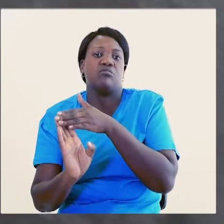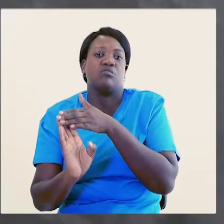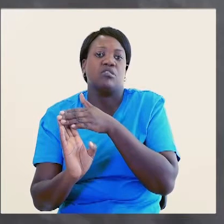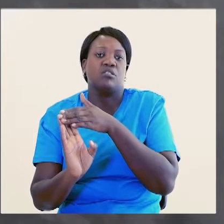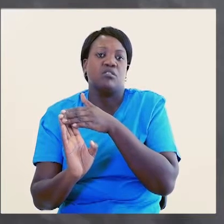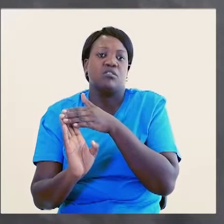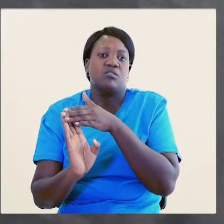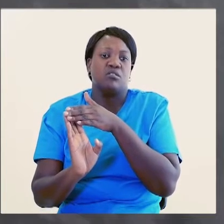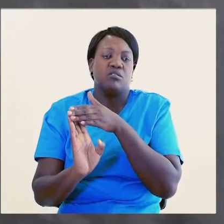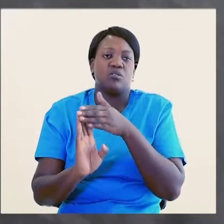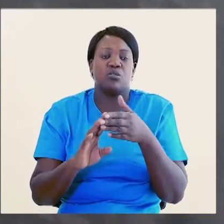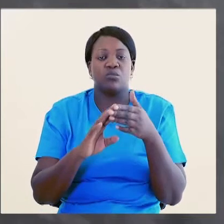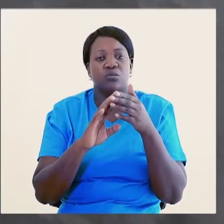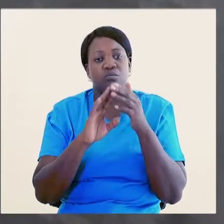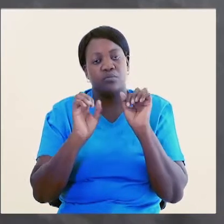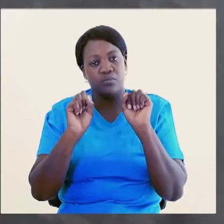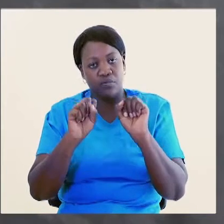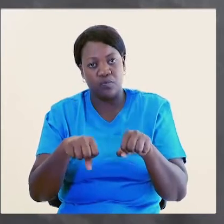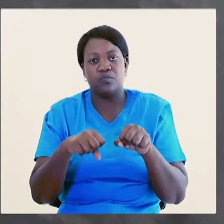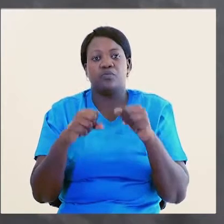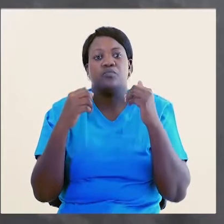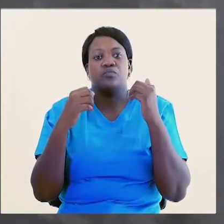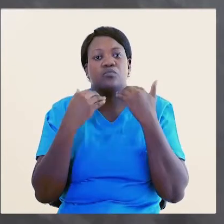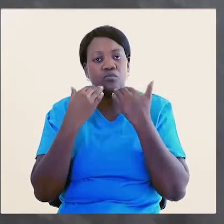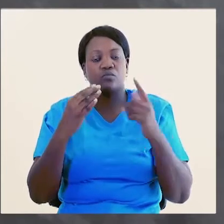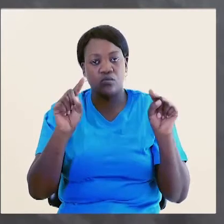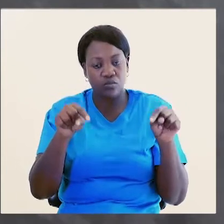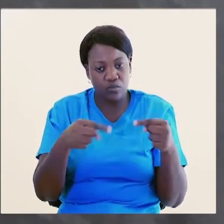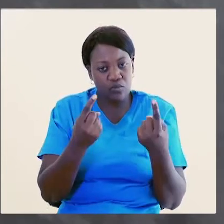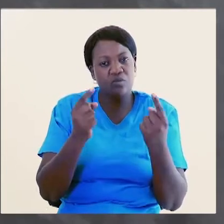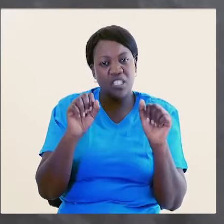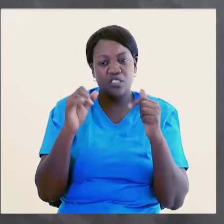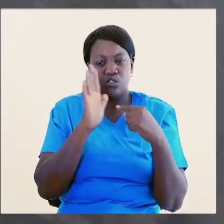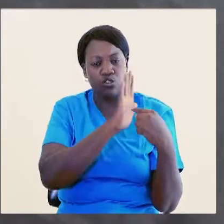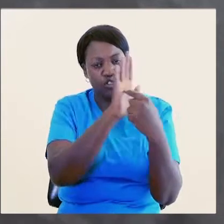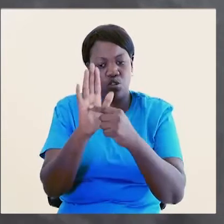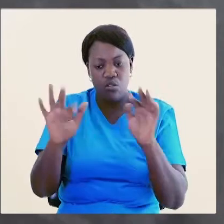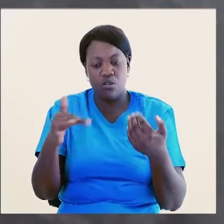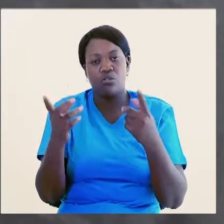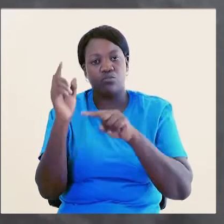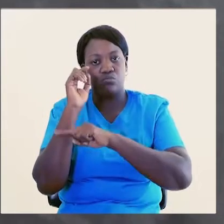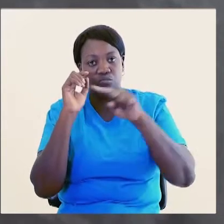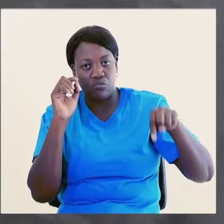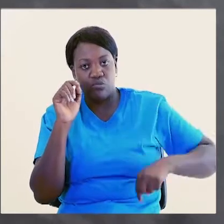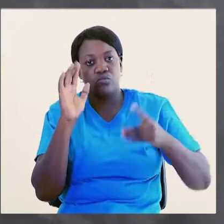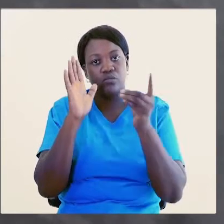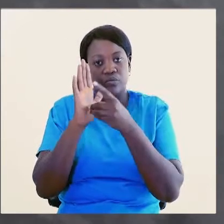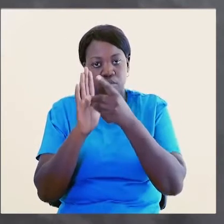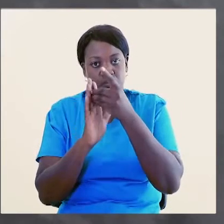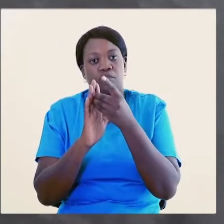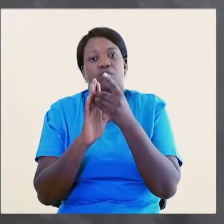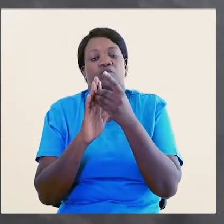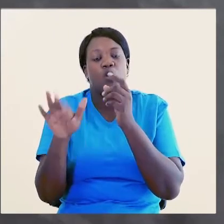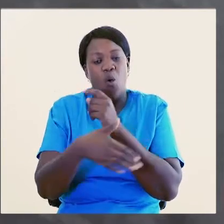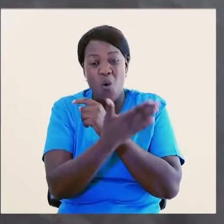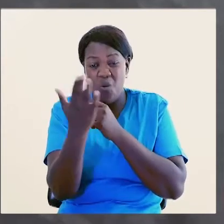The extent to which people's basic needs are met gives us a measure of a country's development. If the basic need of all the